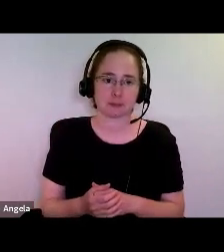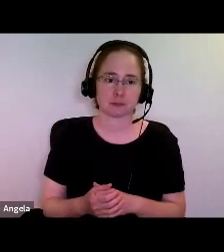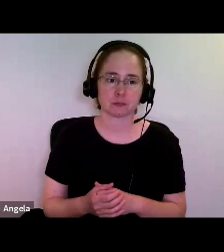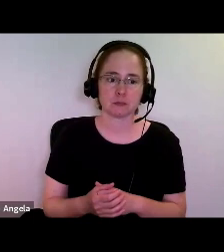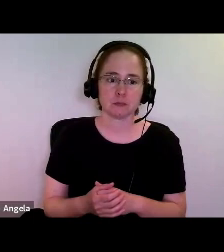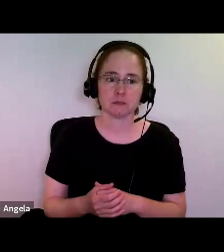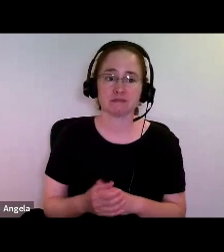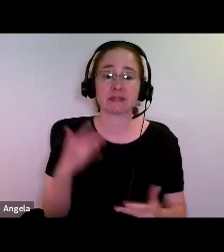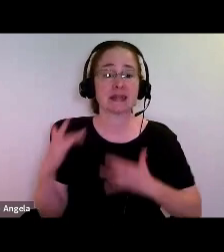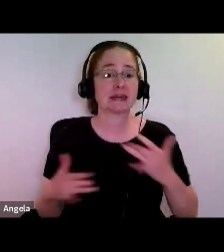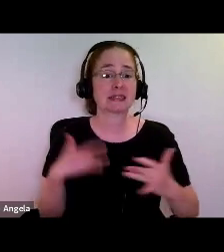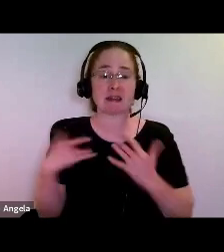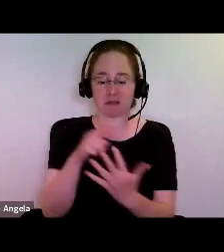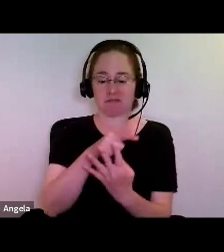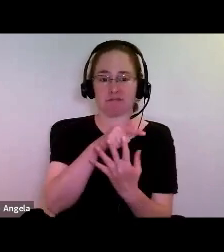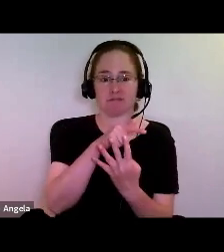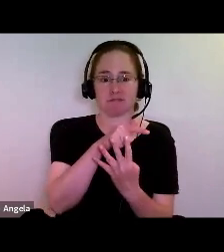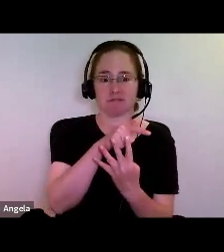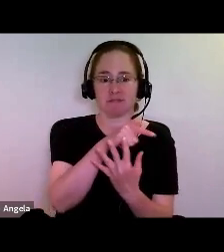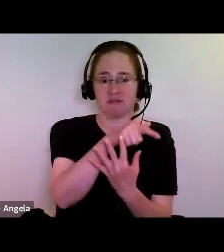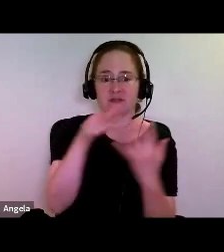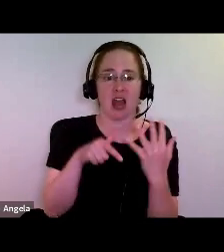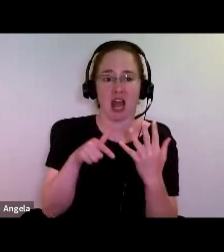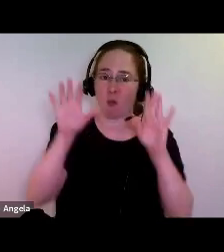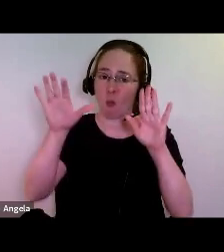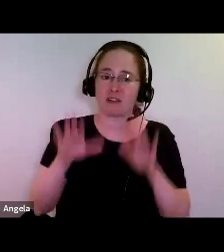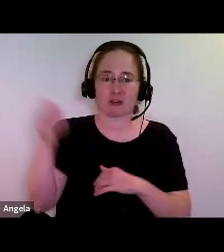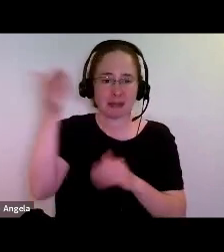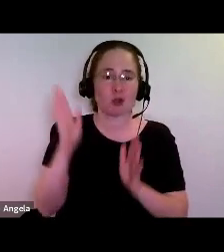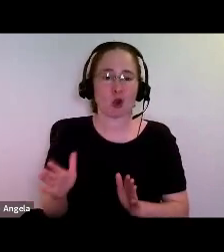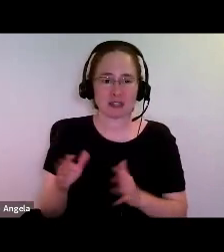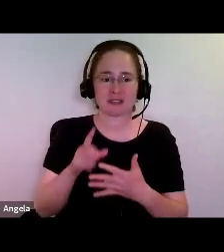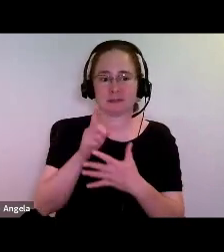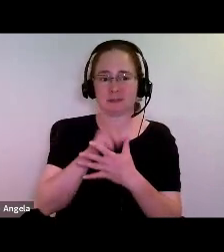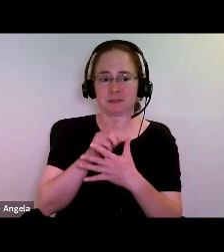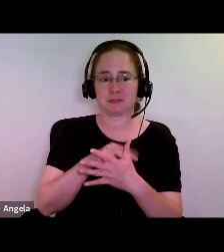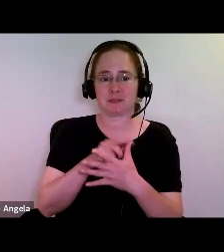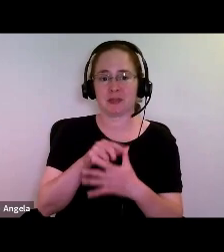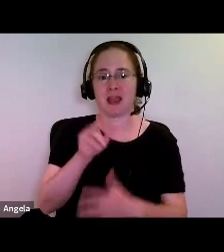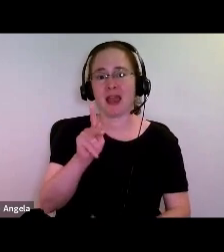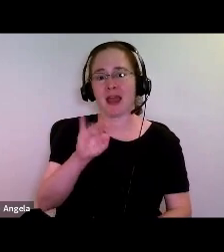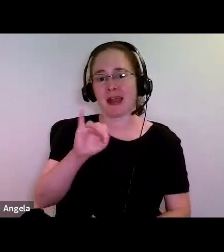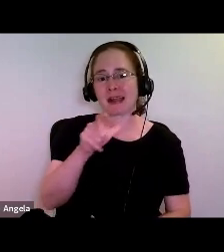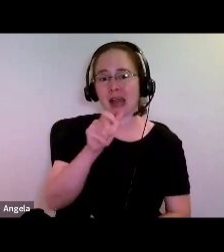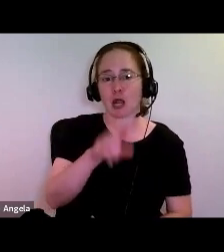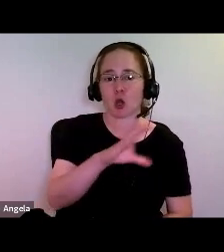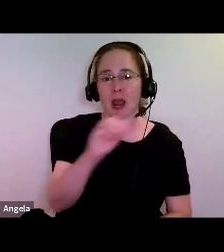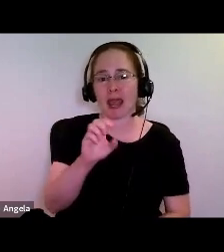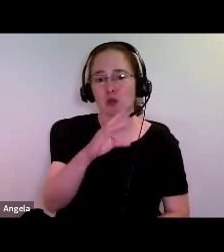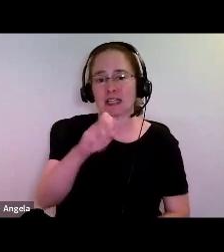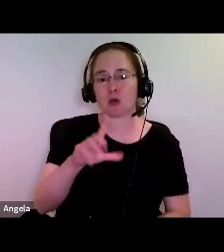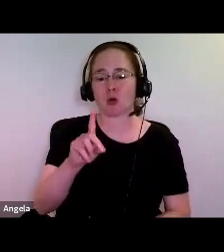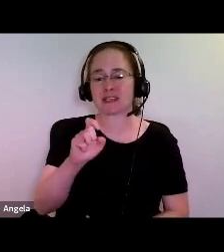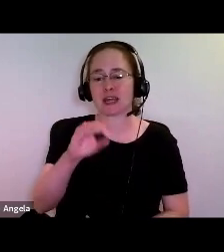I'm really excited for you to hear from these 5 wonderful speakers. First up, we have Kyler and Crystal DeGraff. They're our